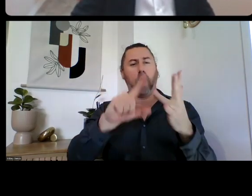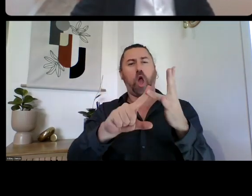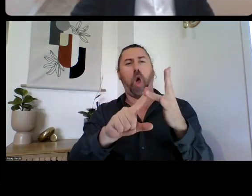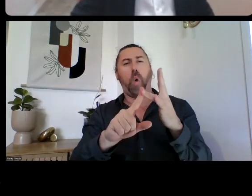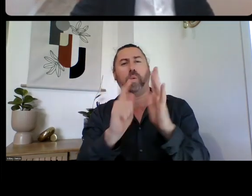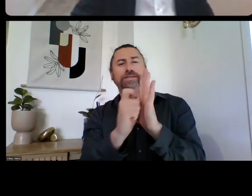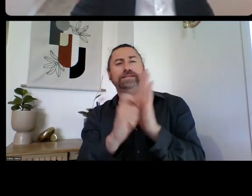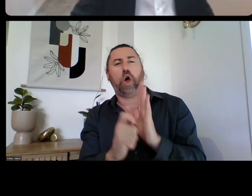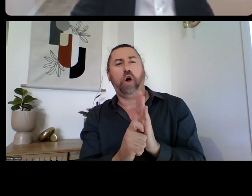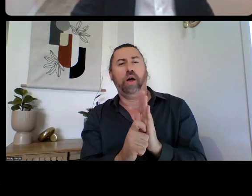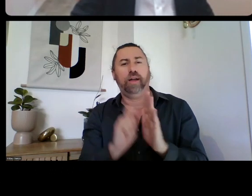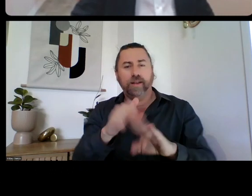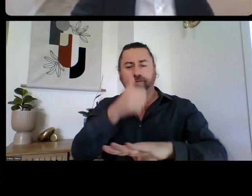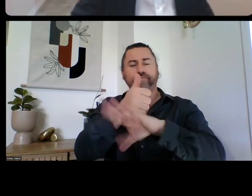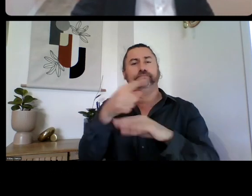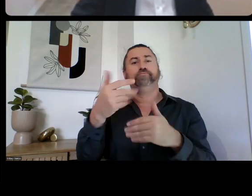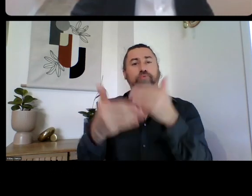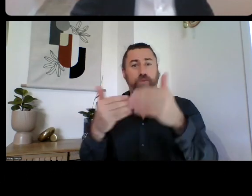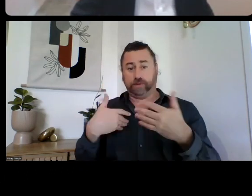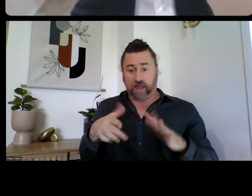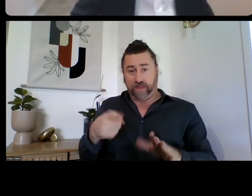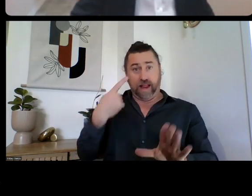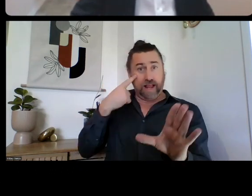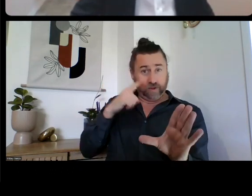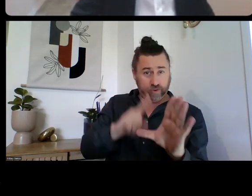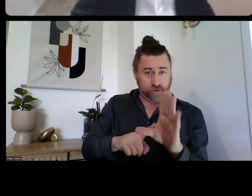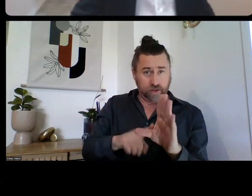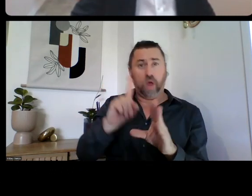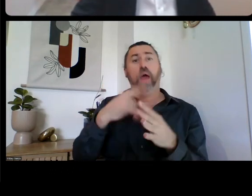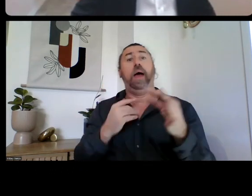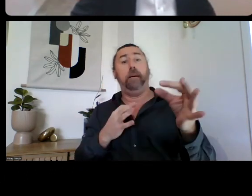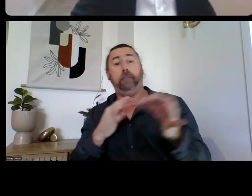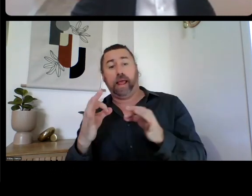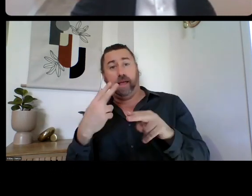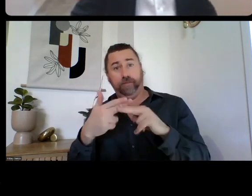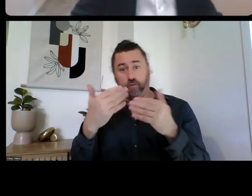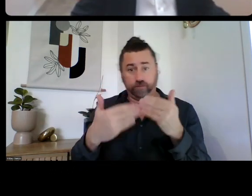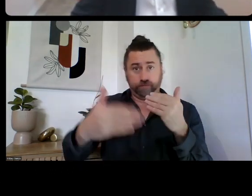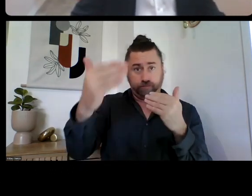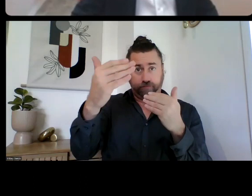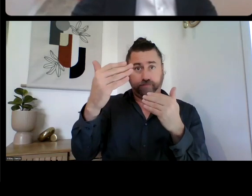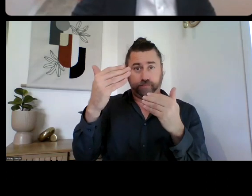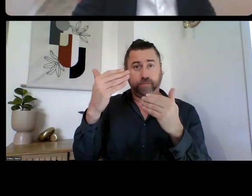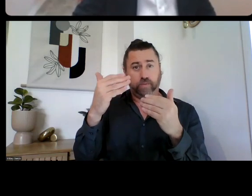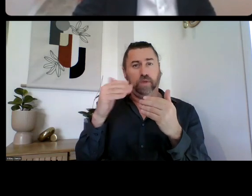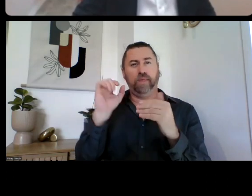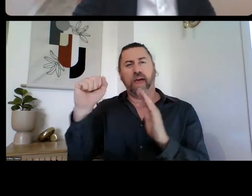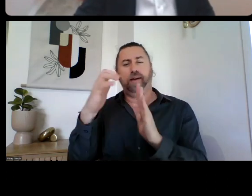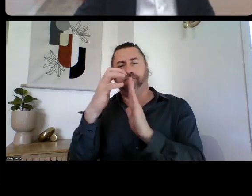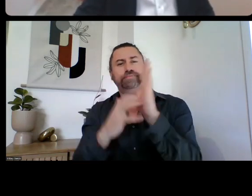process that we commenced last year. The scheme we're developing in line with that